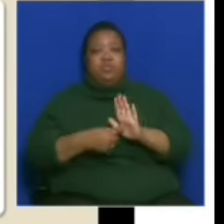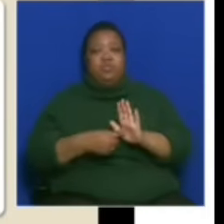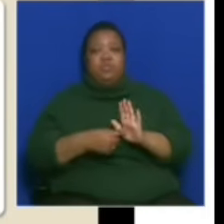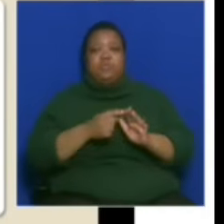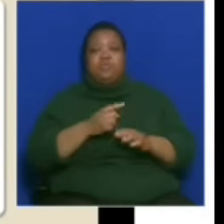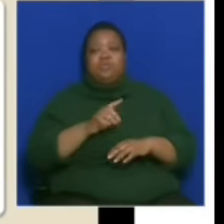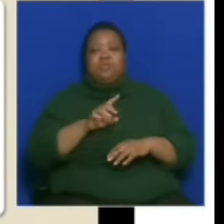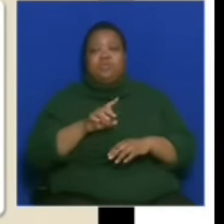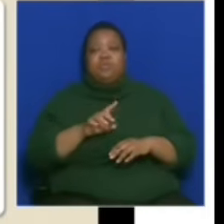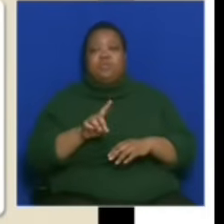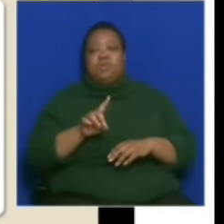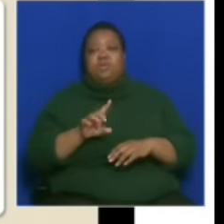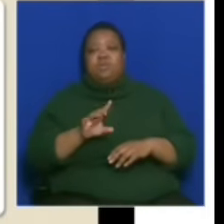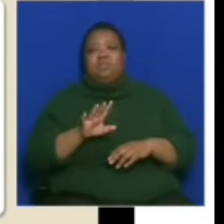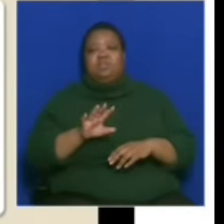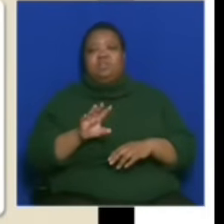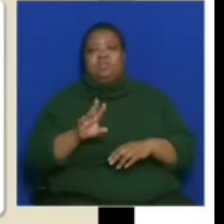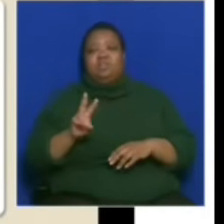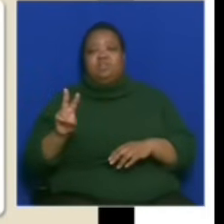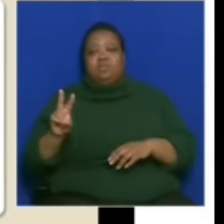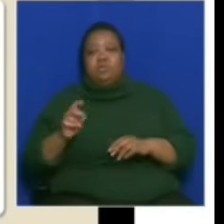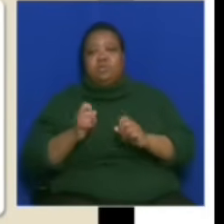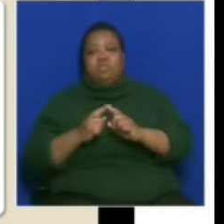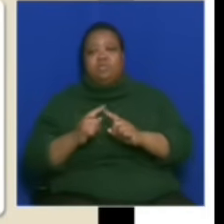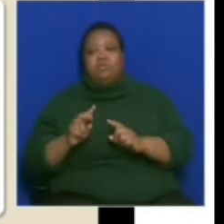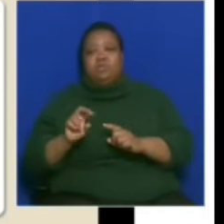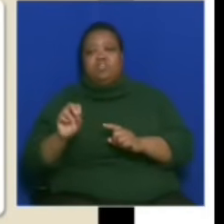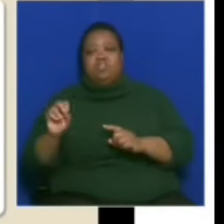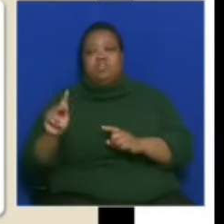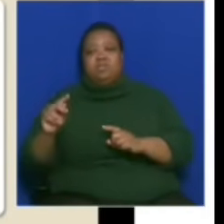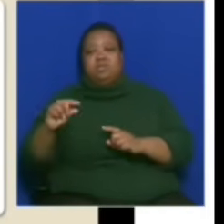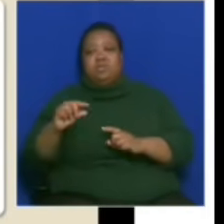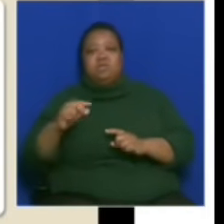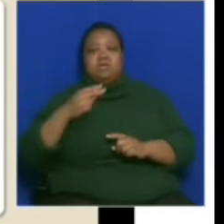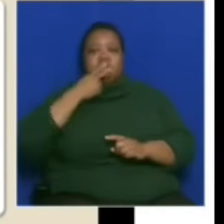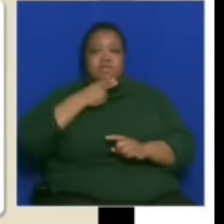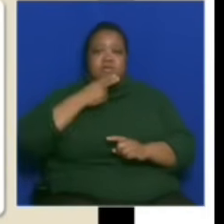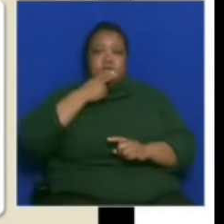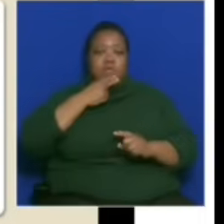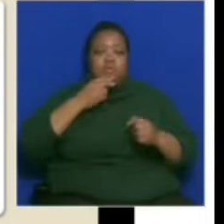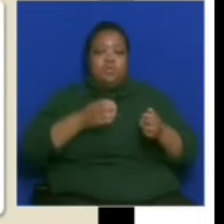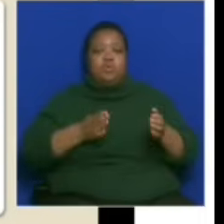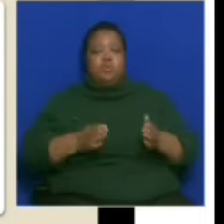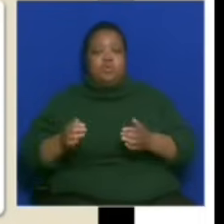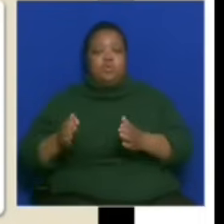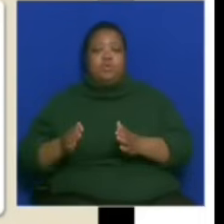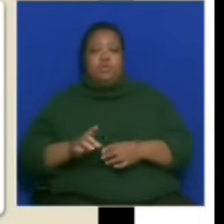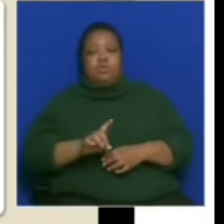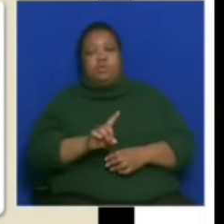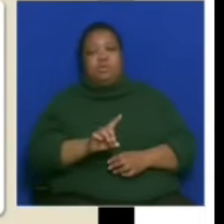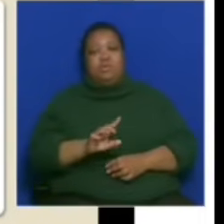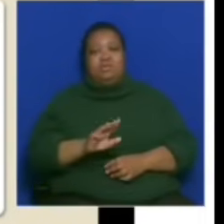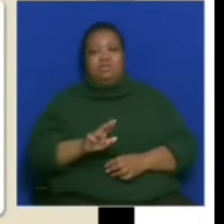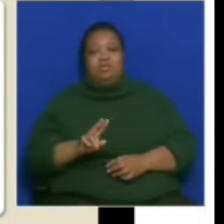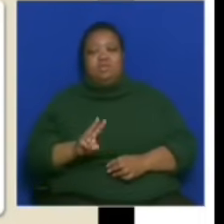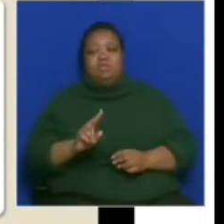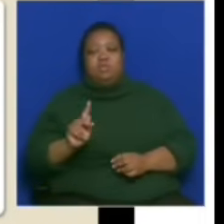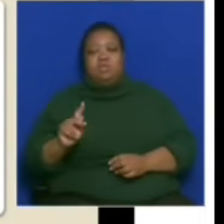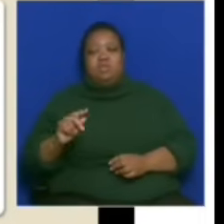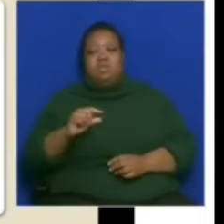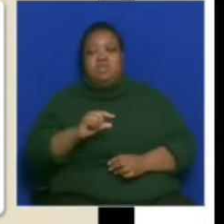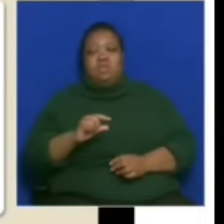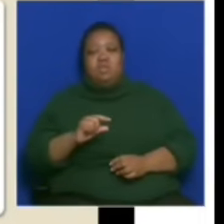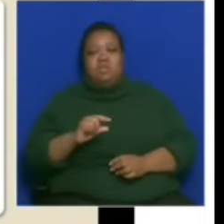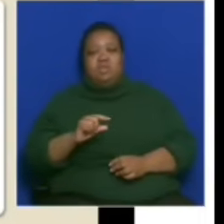200 kilogram boxes of raw tobacco, 1127 times 200 kilograms of cut